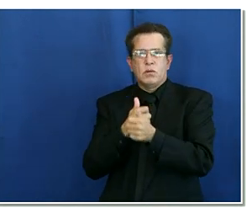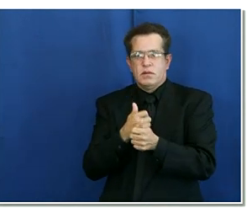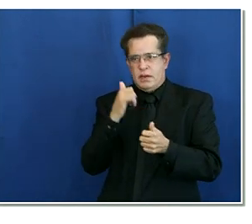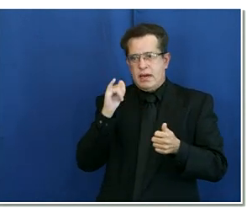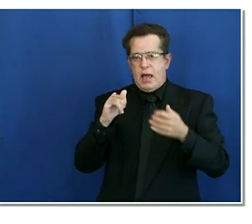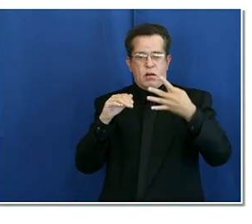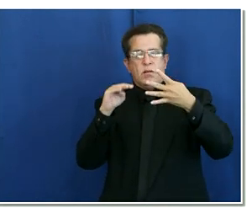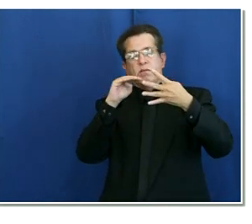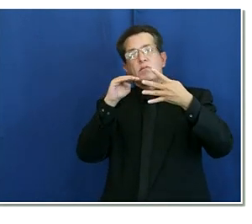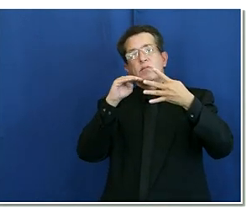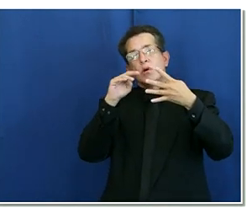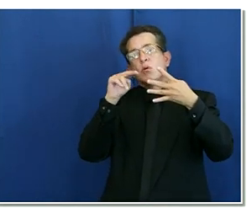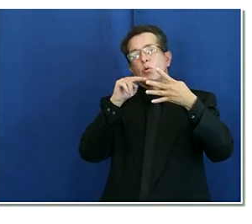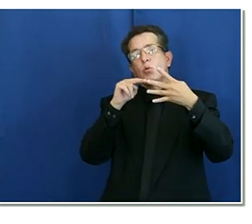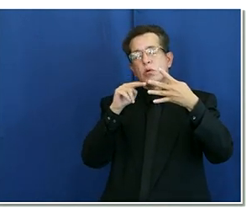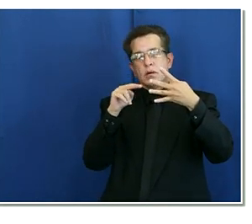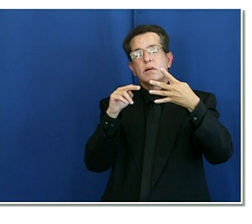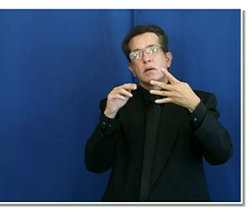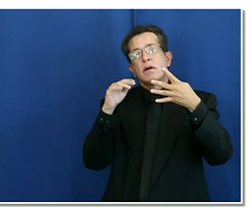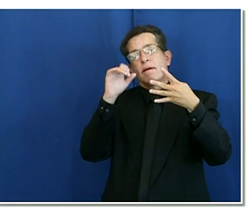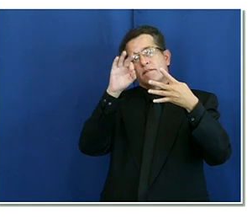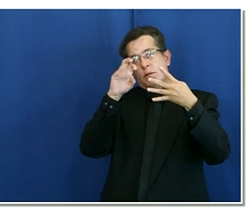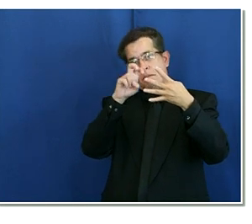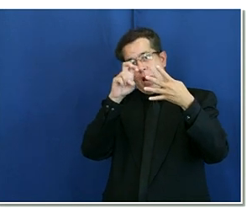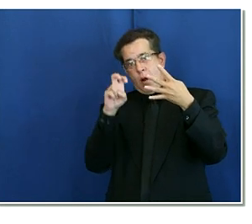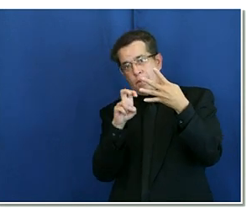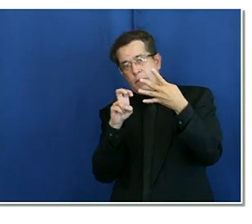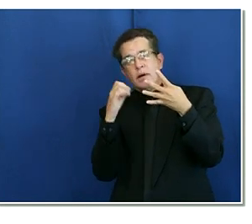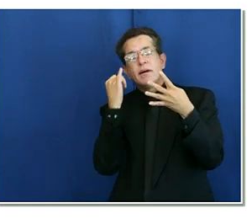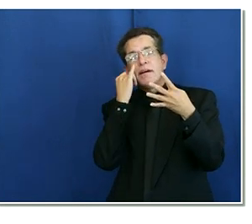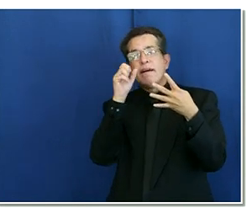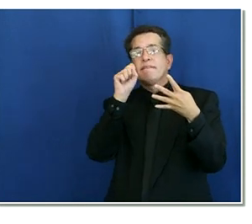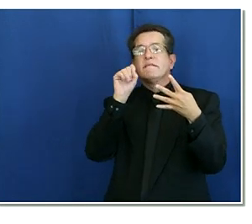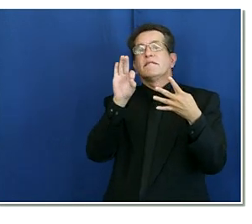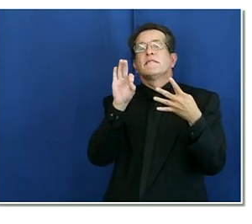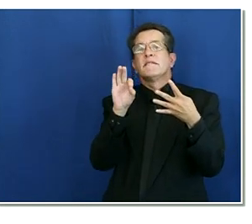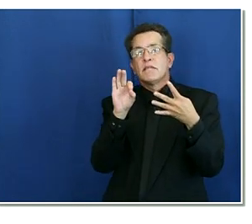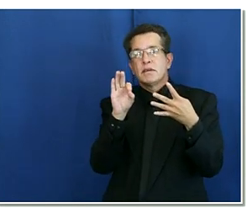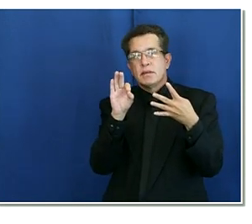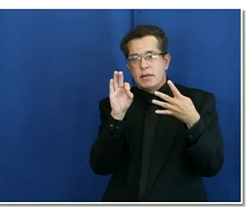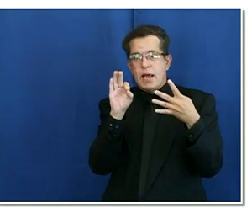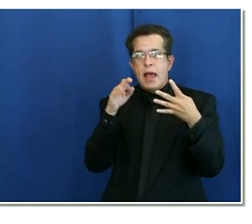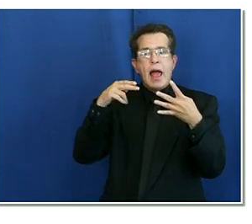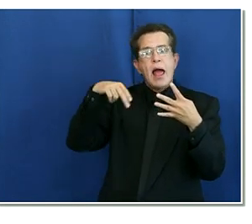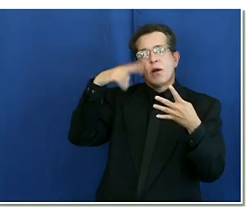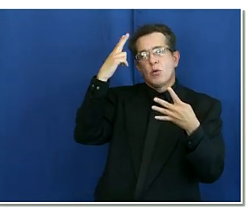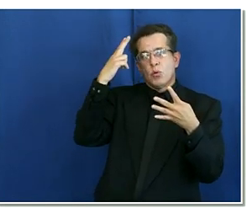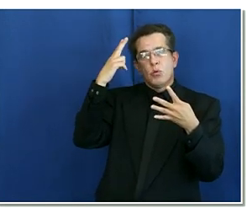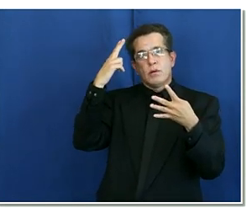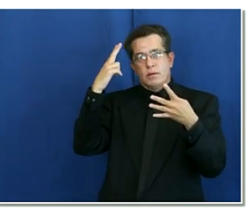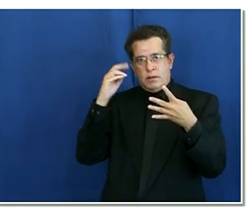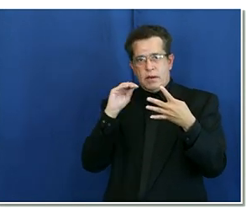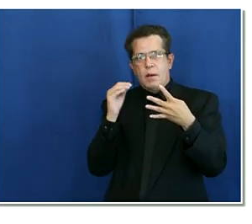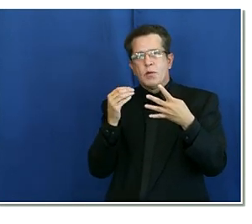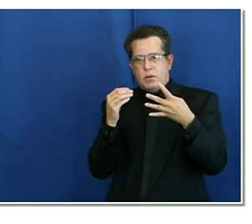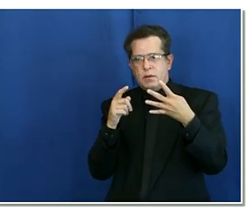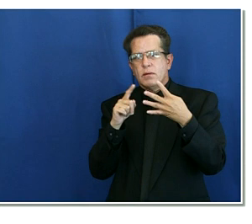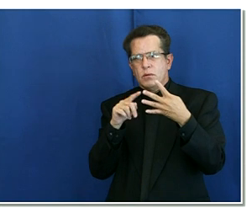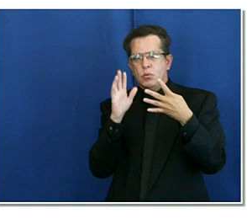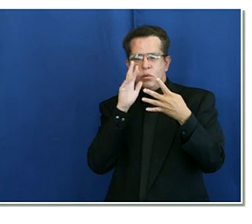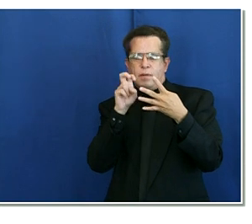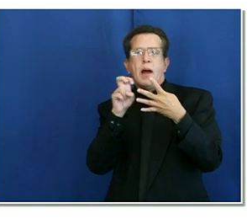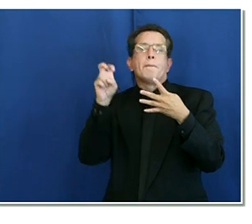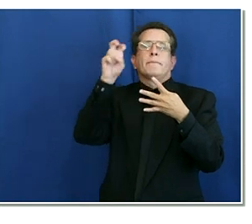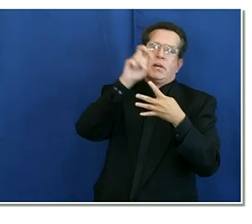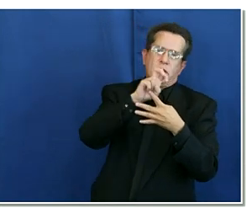tier in tier 3, but if you have a higher metric that's in a higher tier, you get that higher tier.